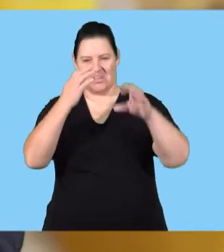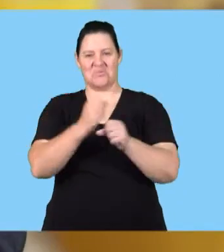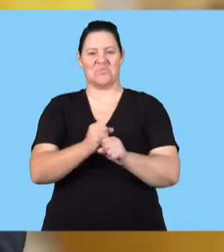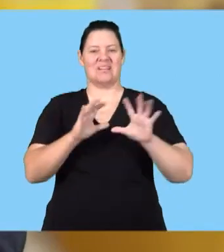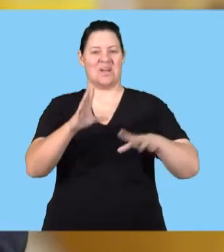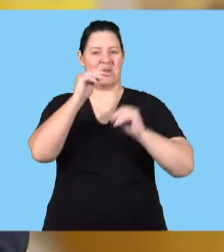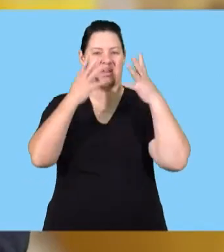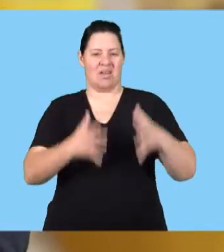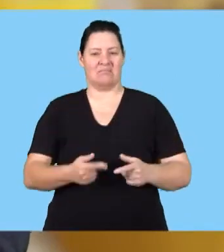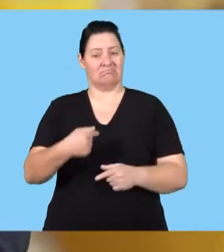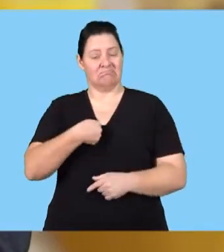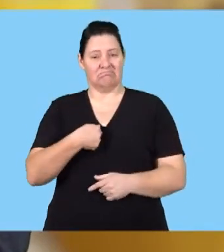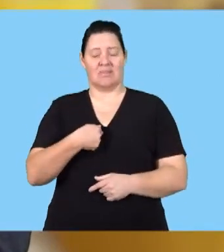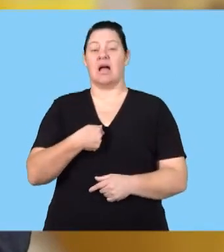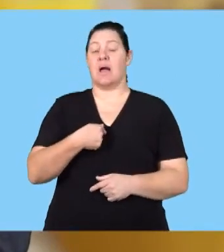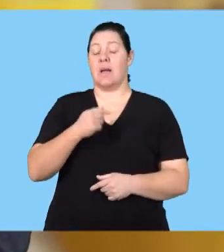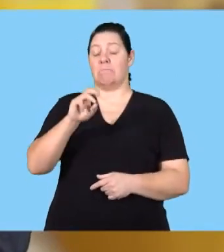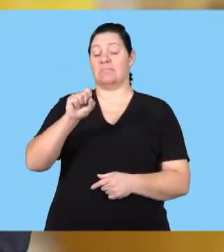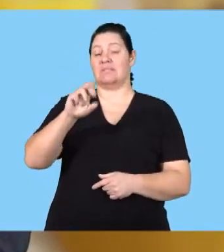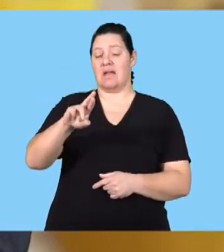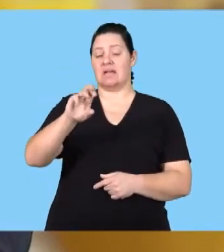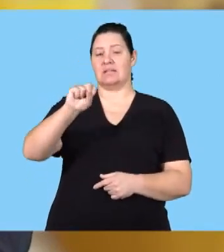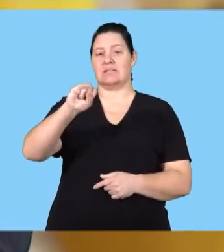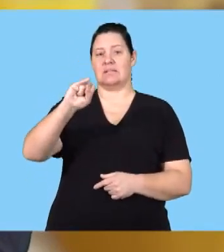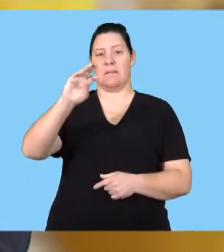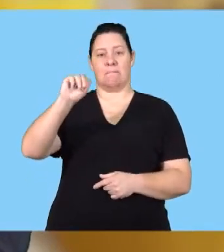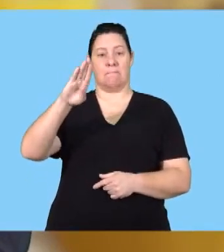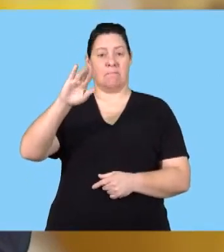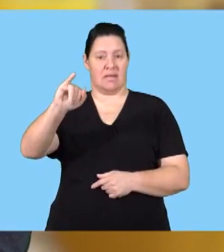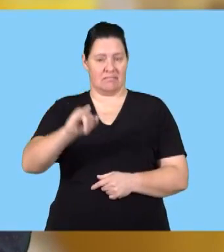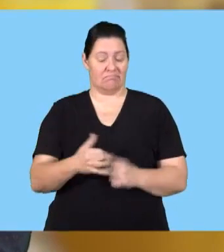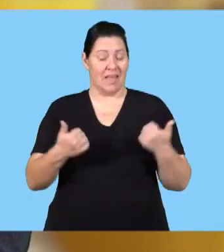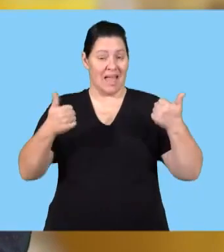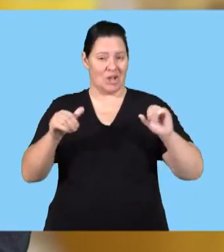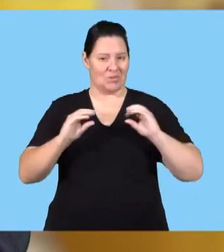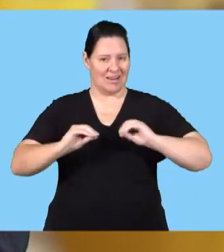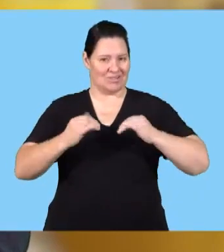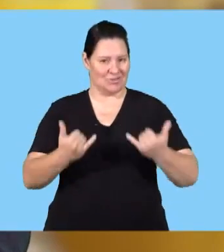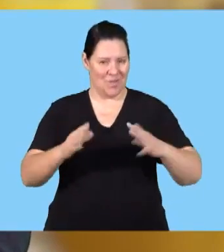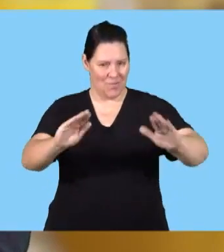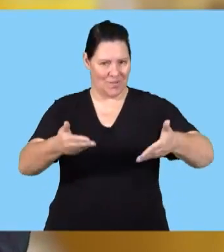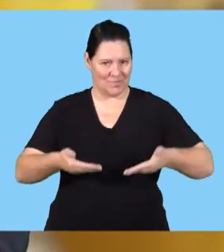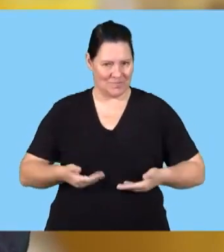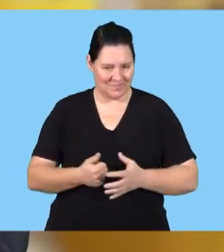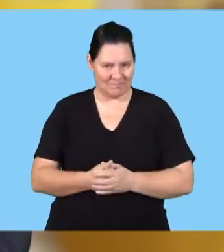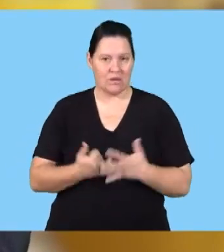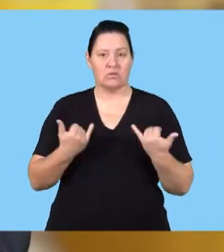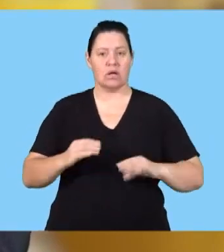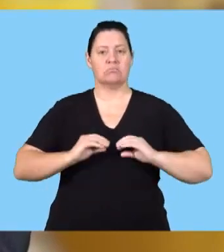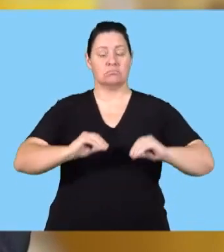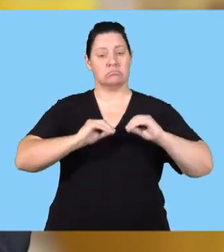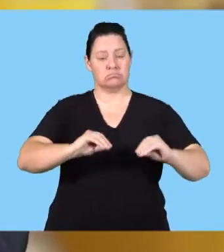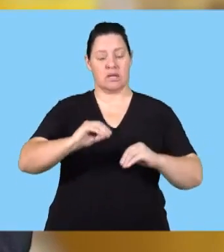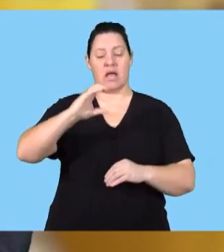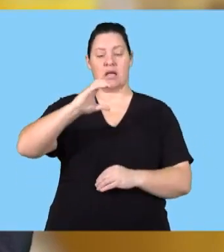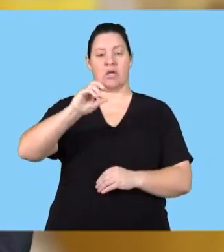Greetings, great learners. My name is Mr. Simbi, and welcome to today's accounting lesson. In today's lesson, I'm going to introduce you